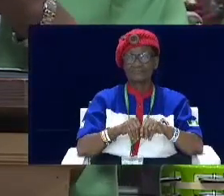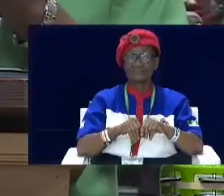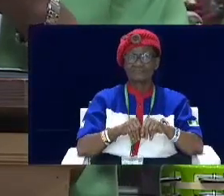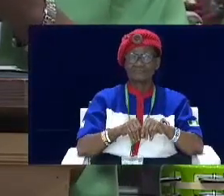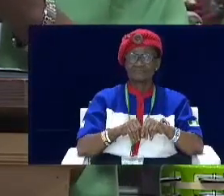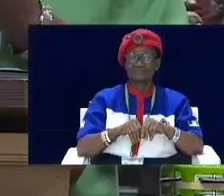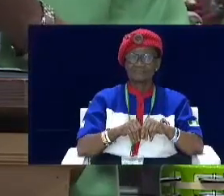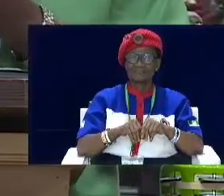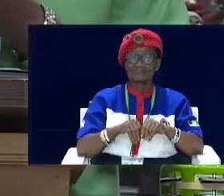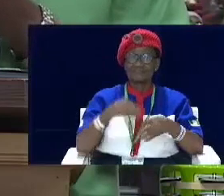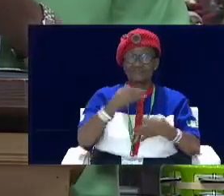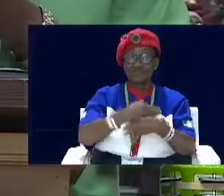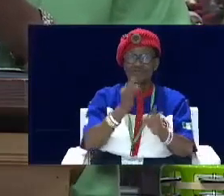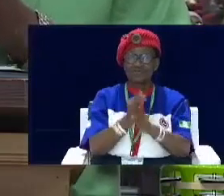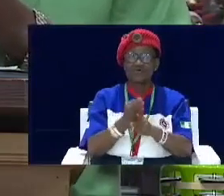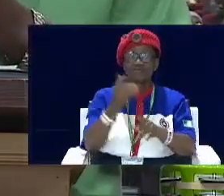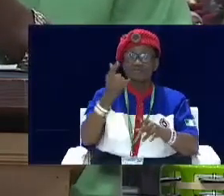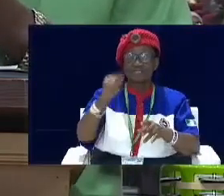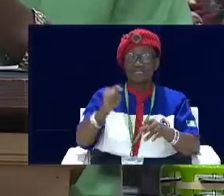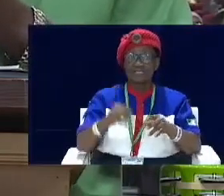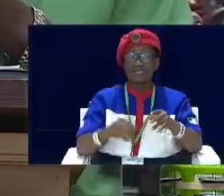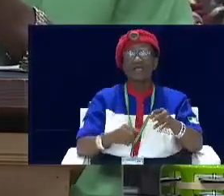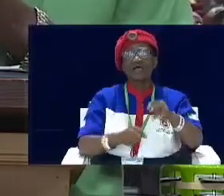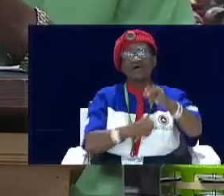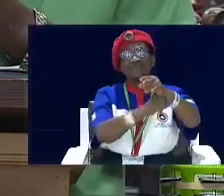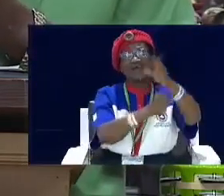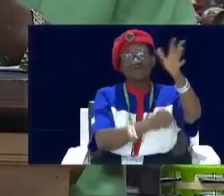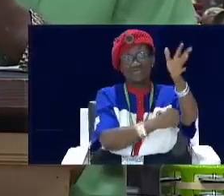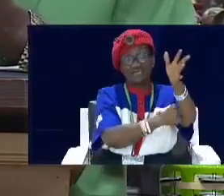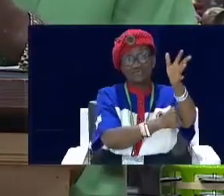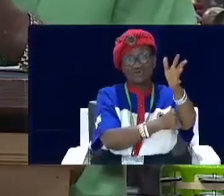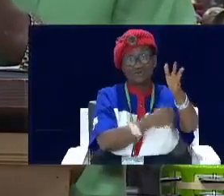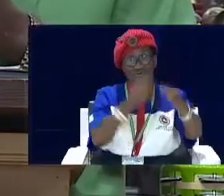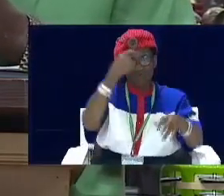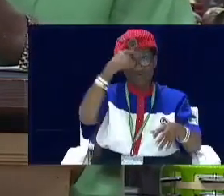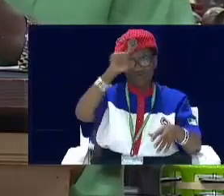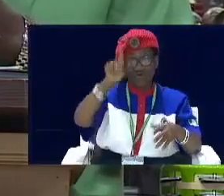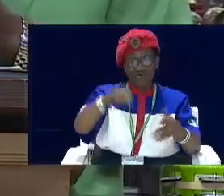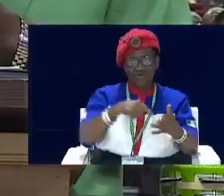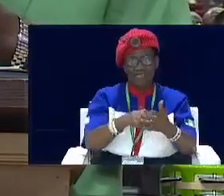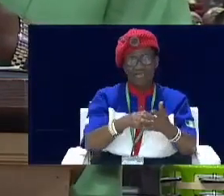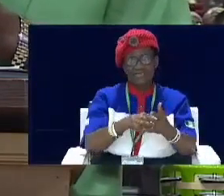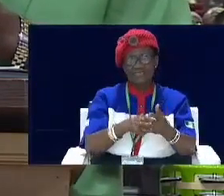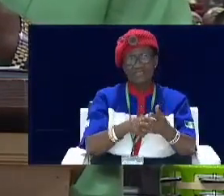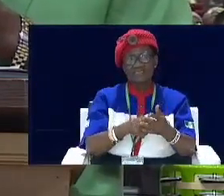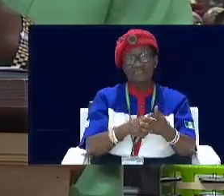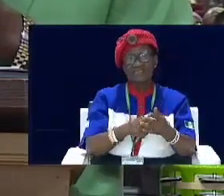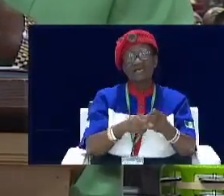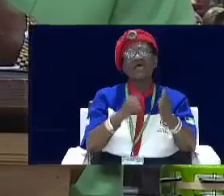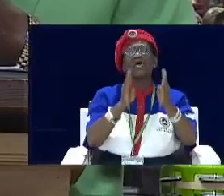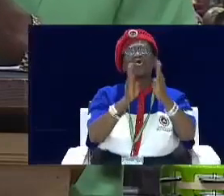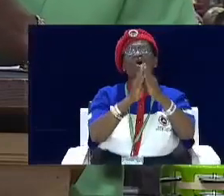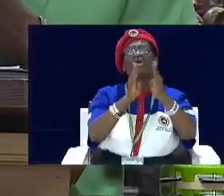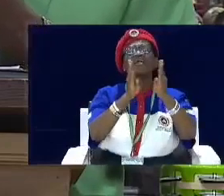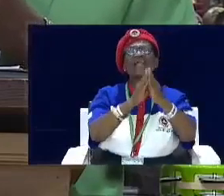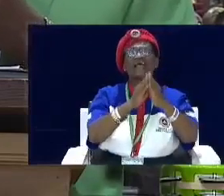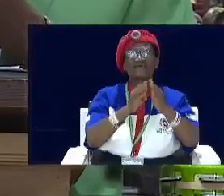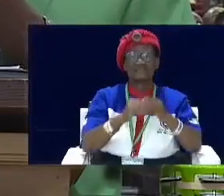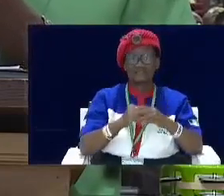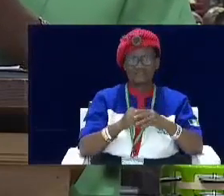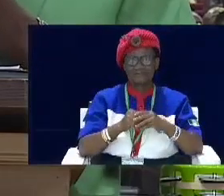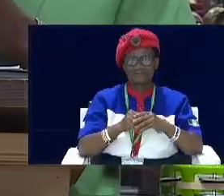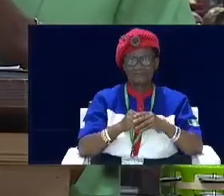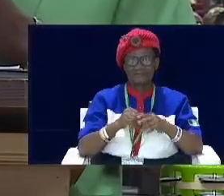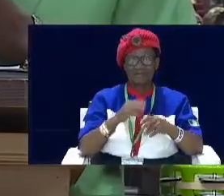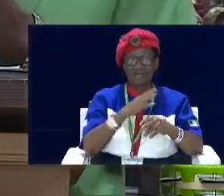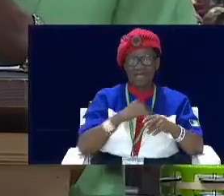forms the foundation for this Congress. Eyi ti o je ipile ipago yi. And you can